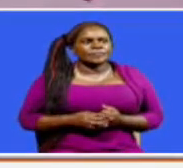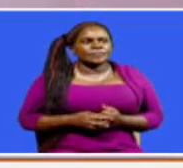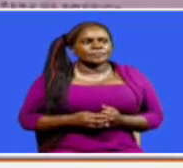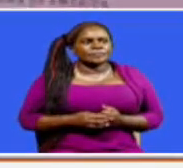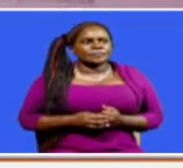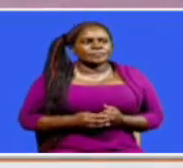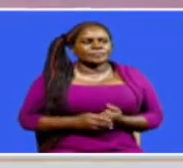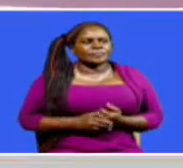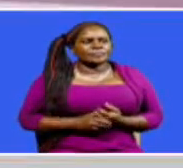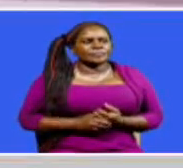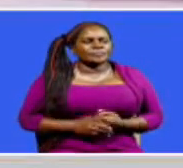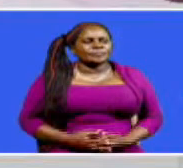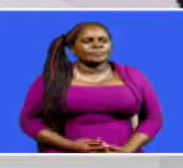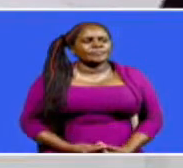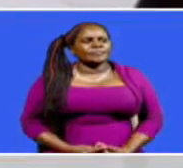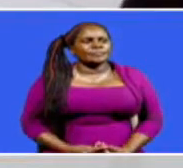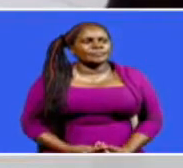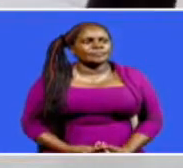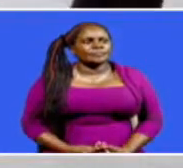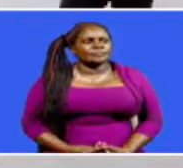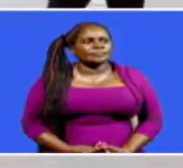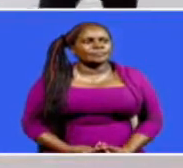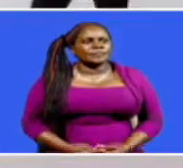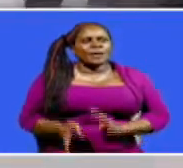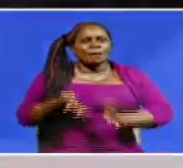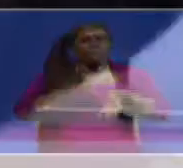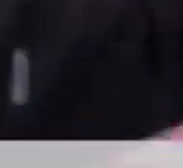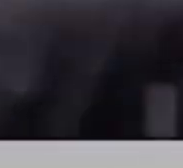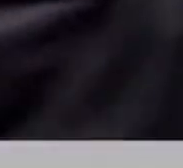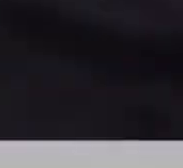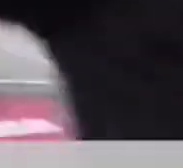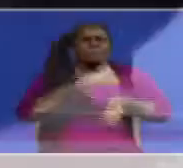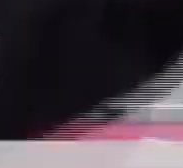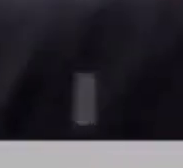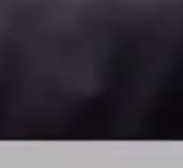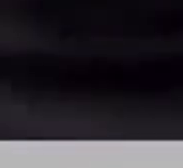Marathon world record holder Kelvin Kiptoo.